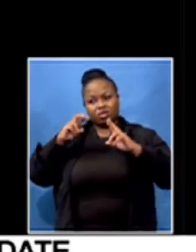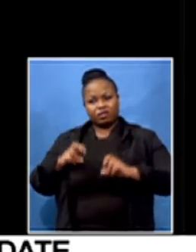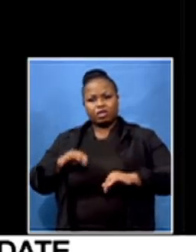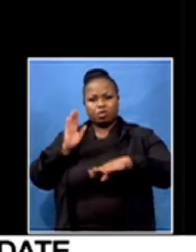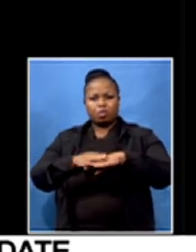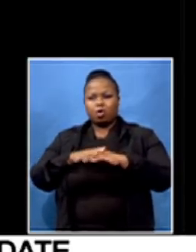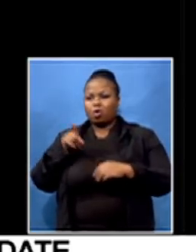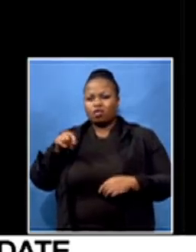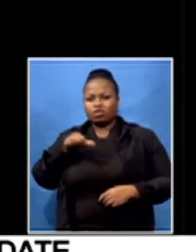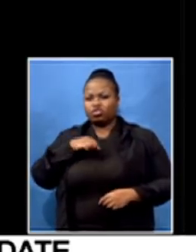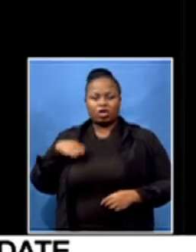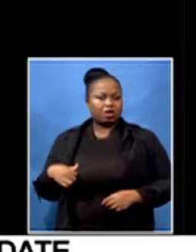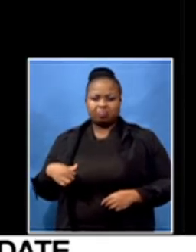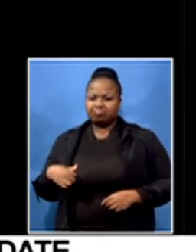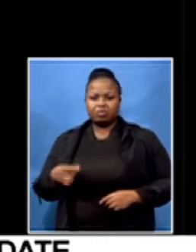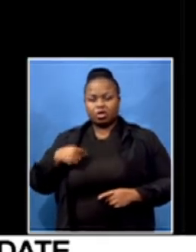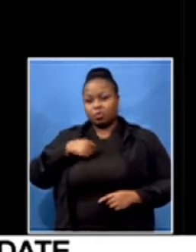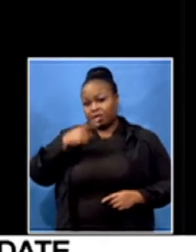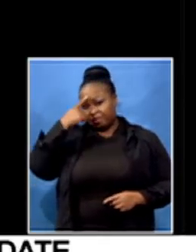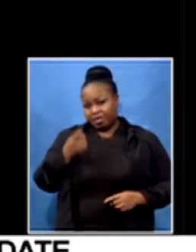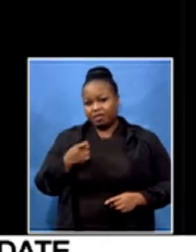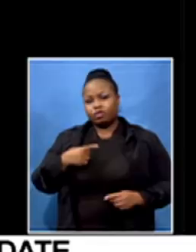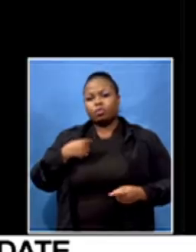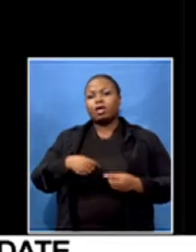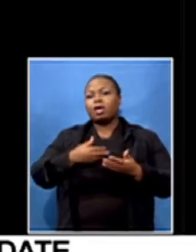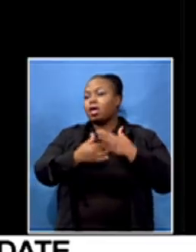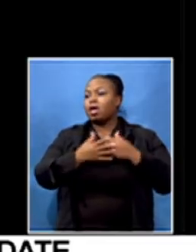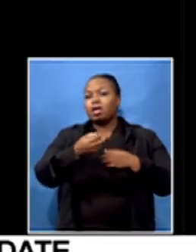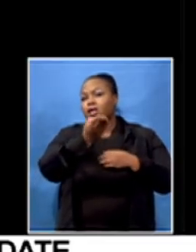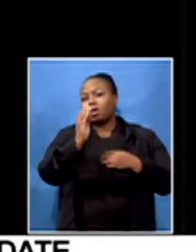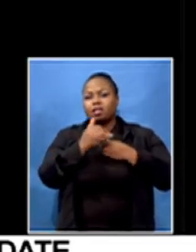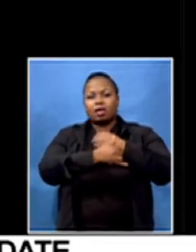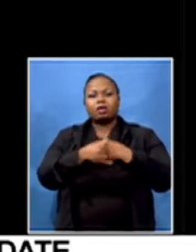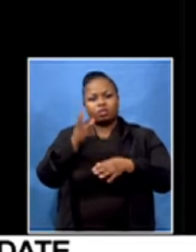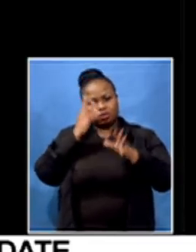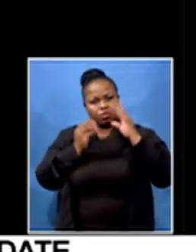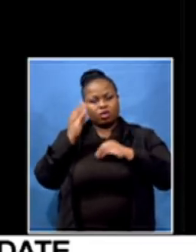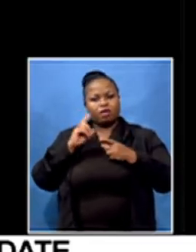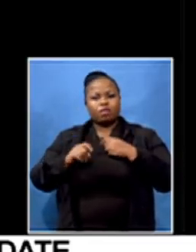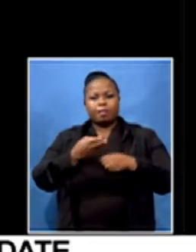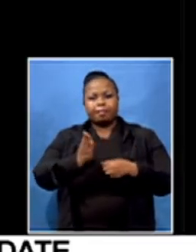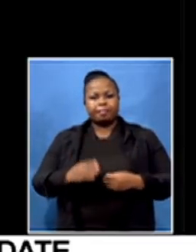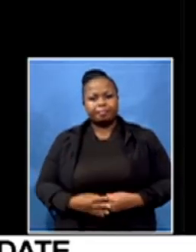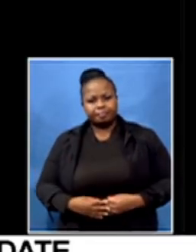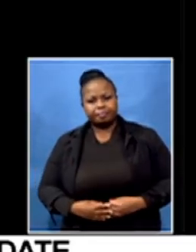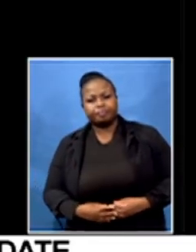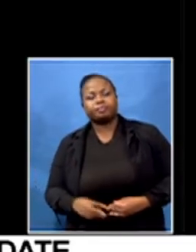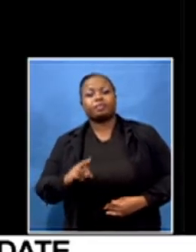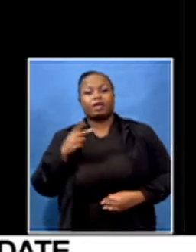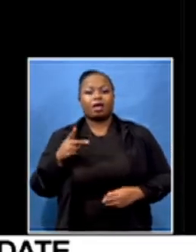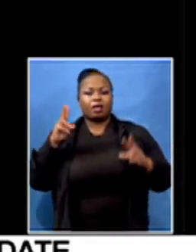China. We actually believe that we'll take lessons from all over the world. The other issue that relates to